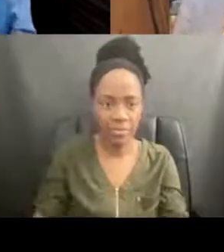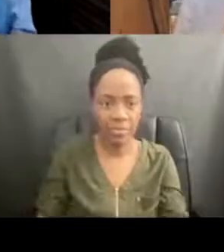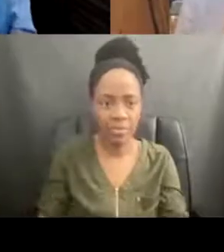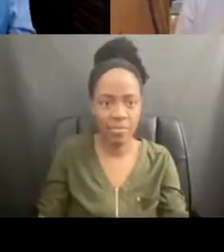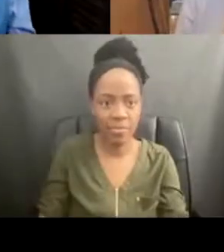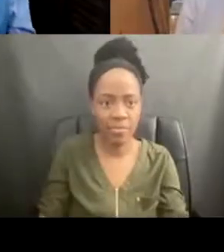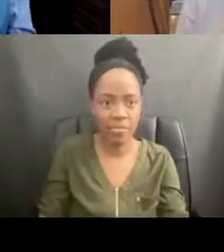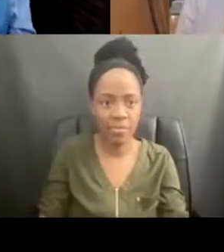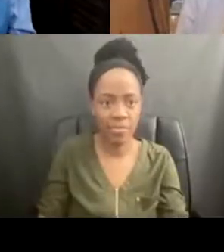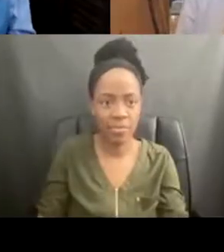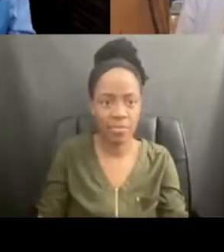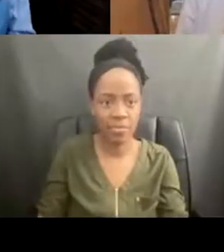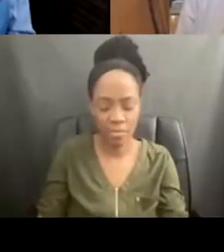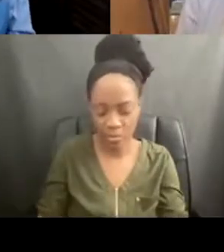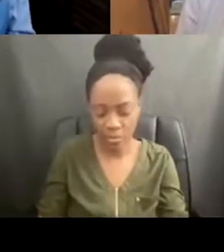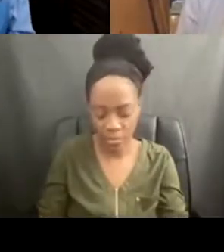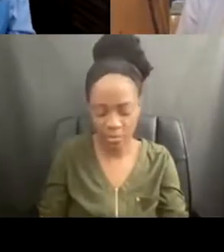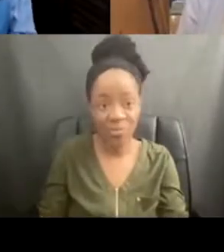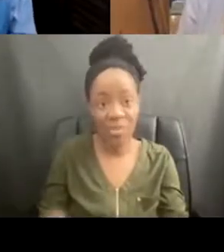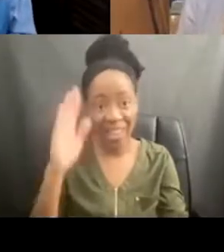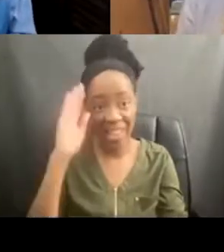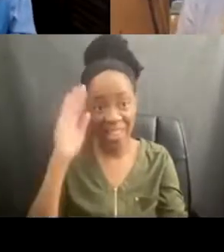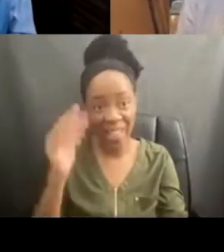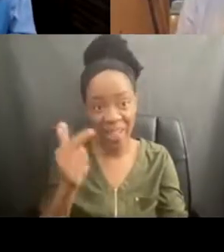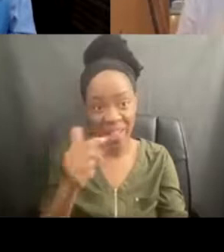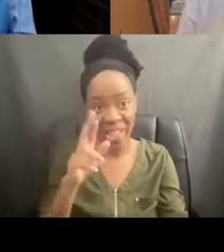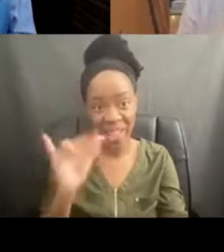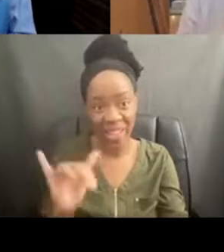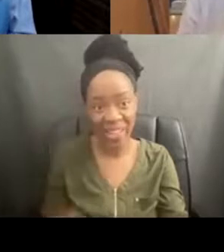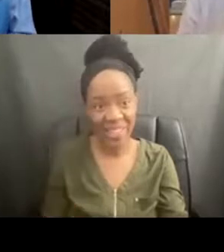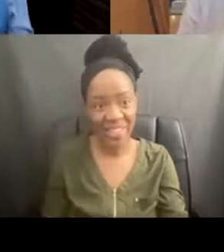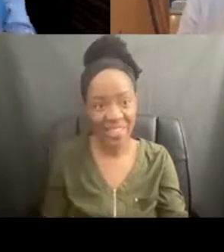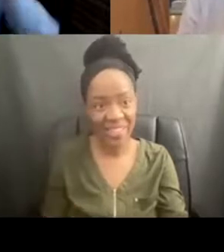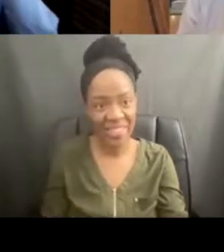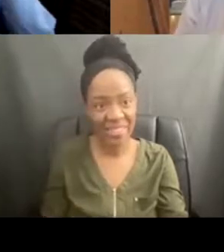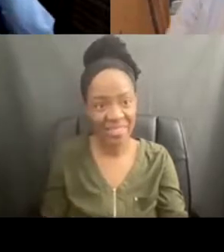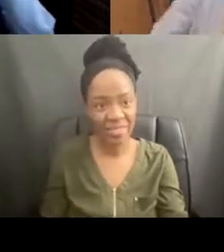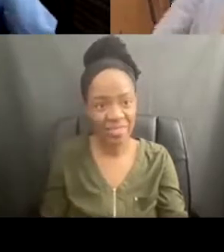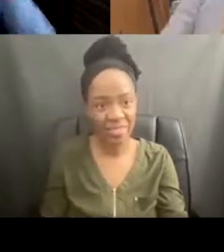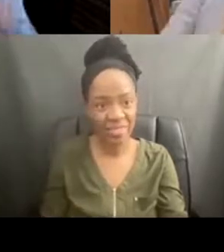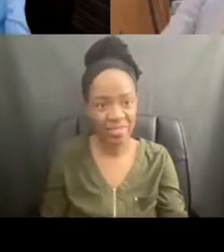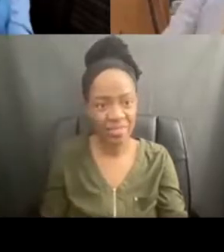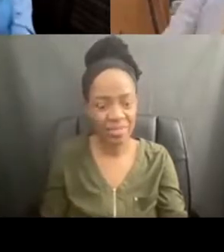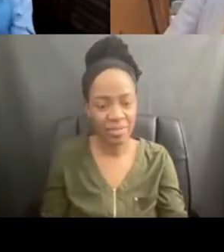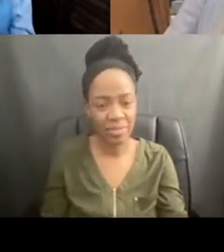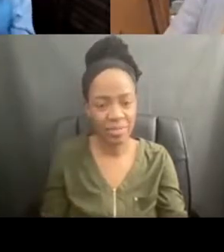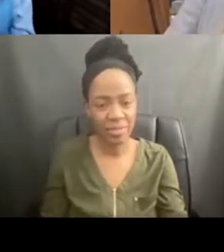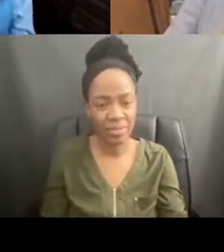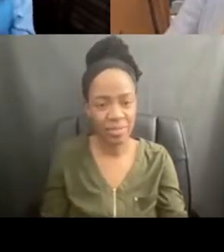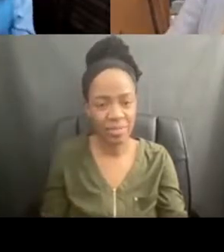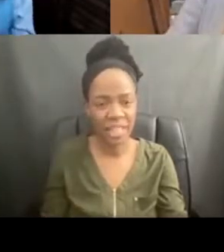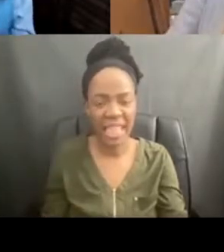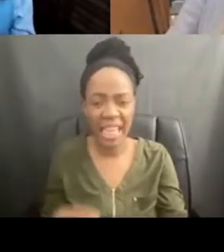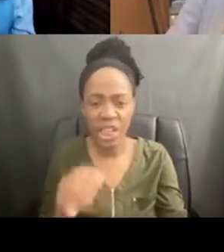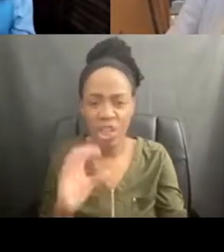There he is. Hey, thank you, David. Hello, Gary. Hello, Gary. Hello, Mrs. Ross. Nice to meet you. Is Tewksbury your last